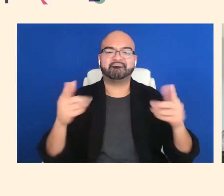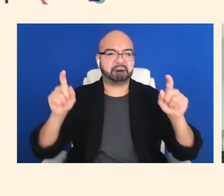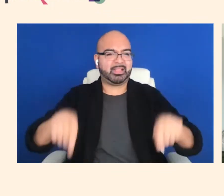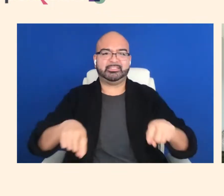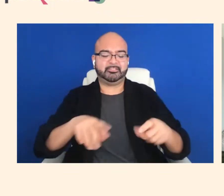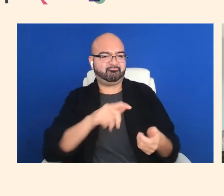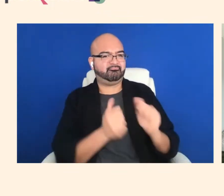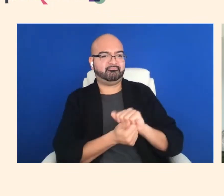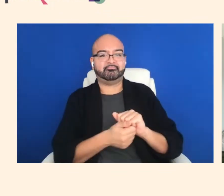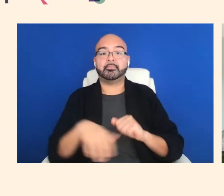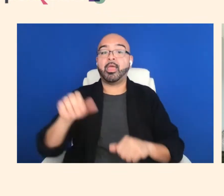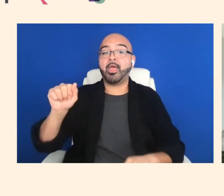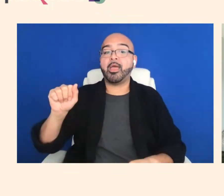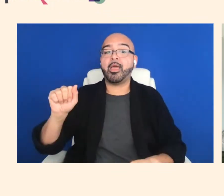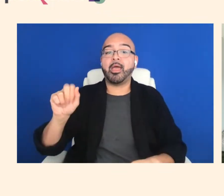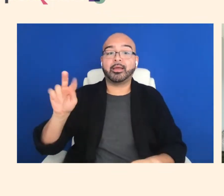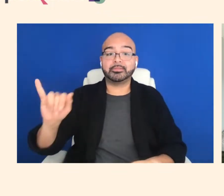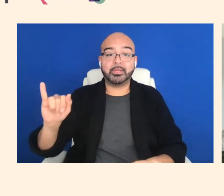Anti-Blackness,